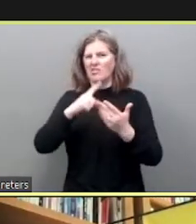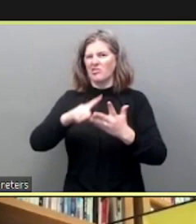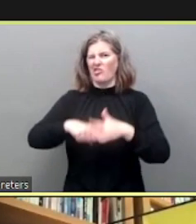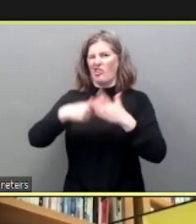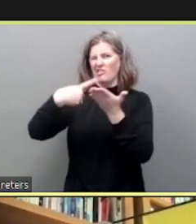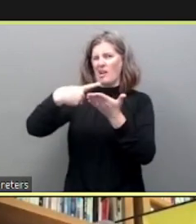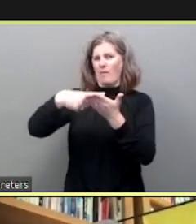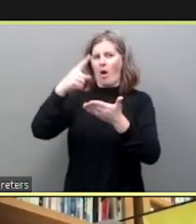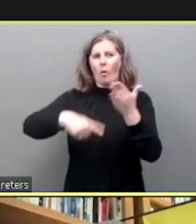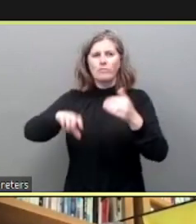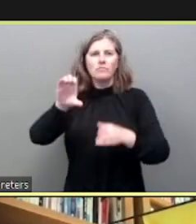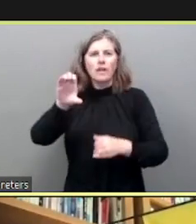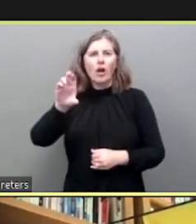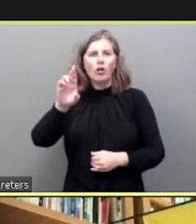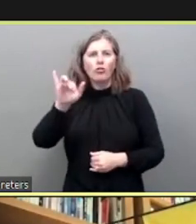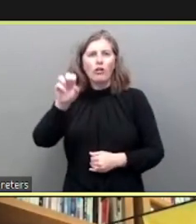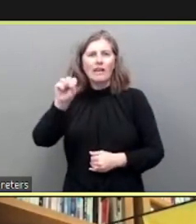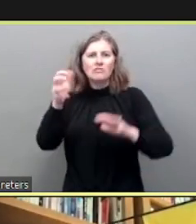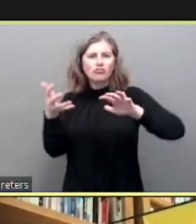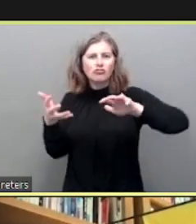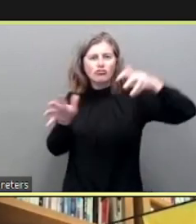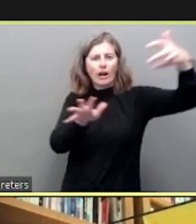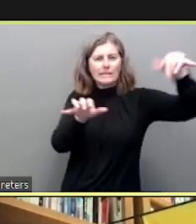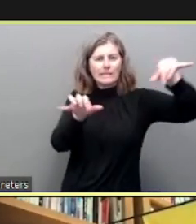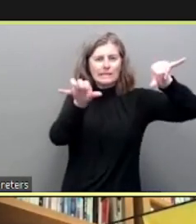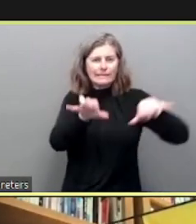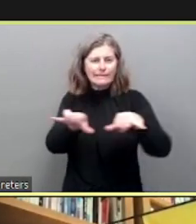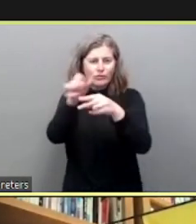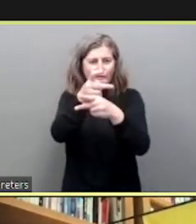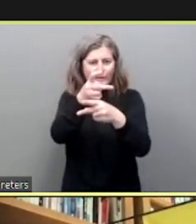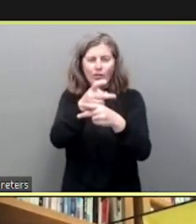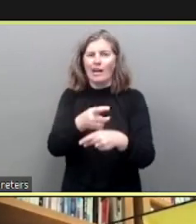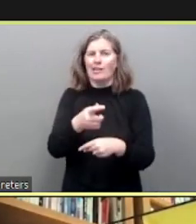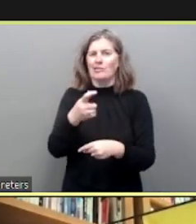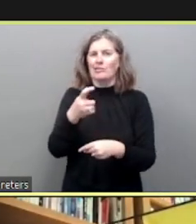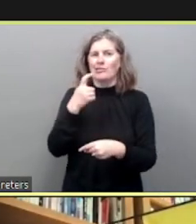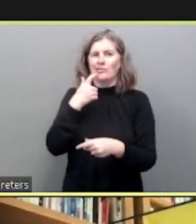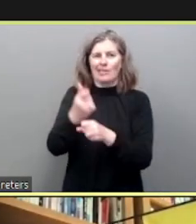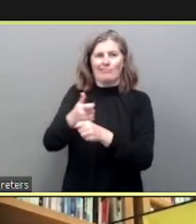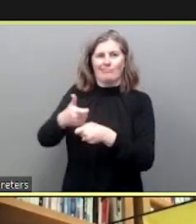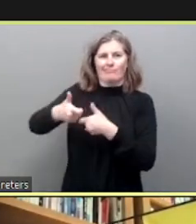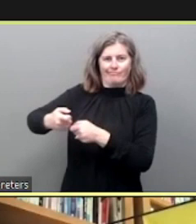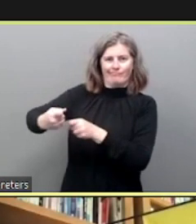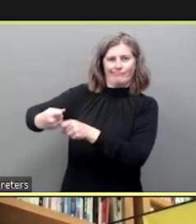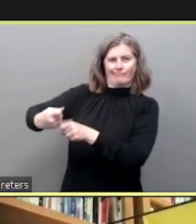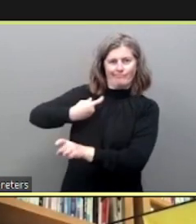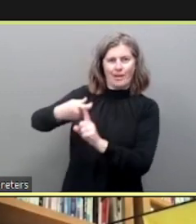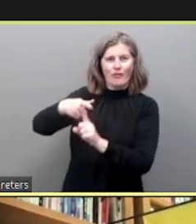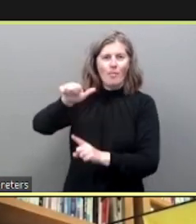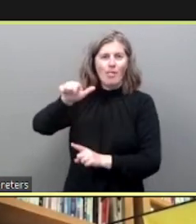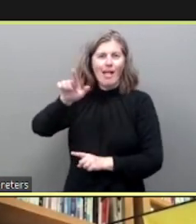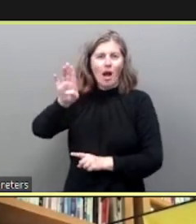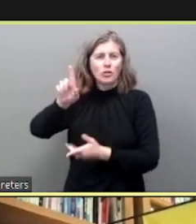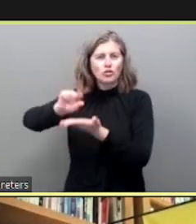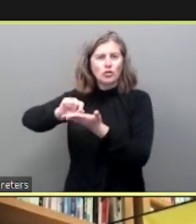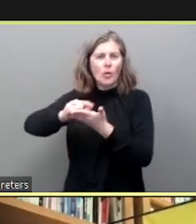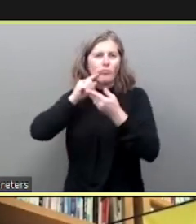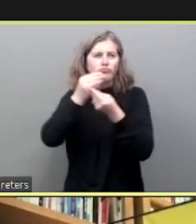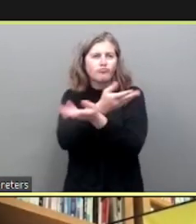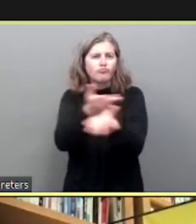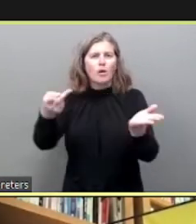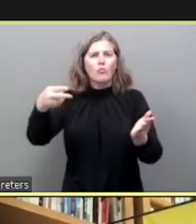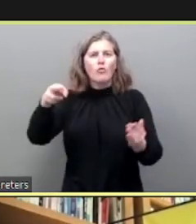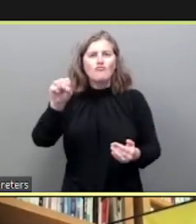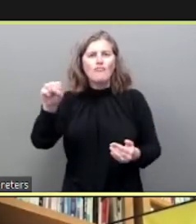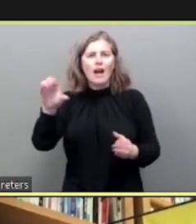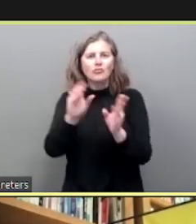about crisis standards of care. I just got a tweet from the Albuquerque Journal that we're doing this. So